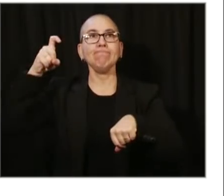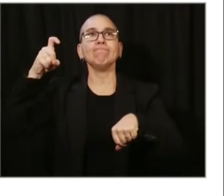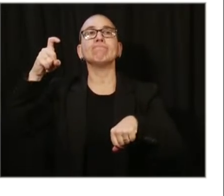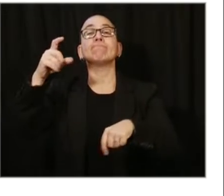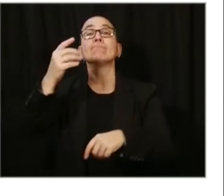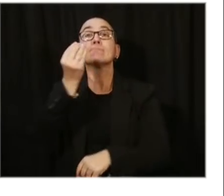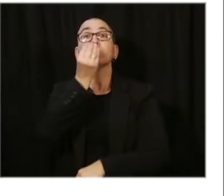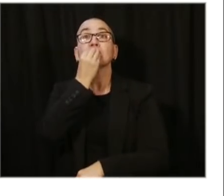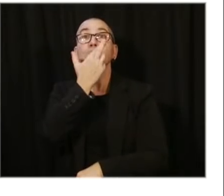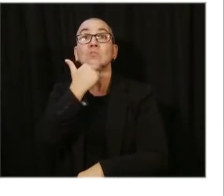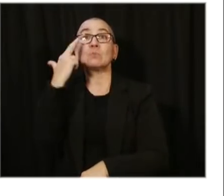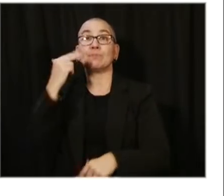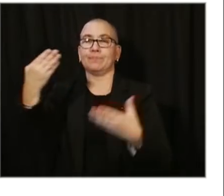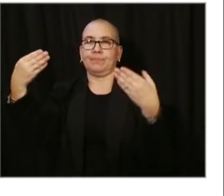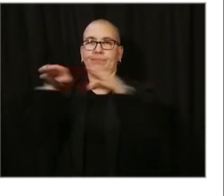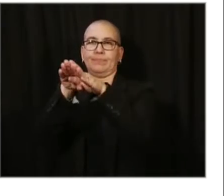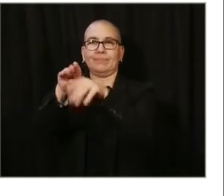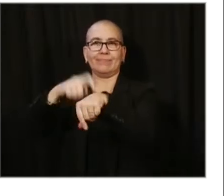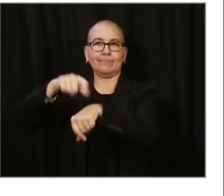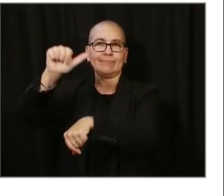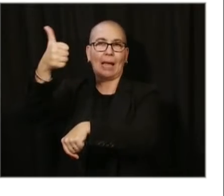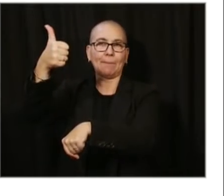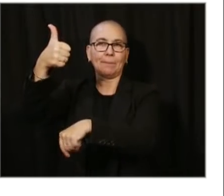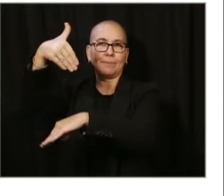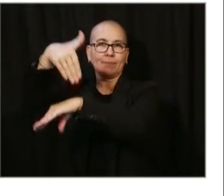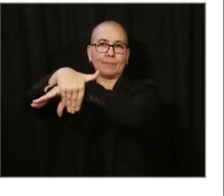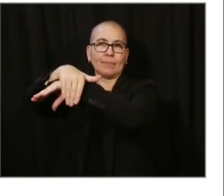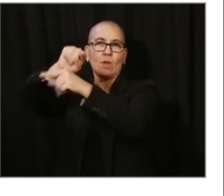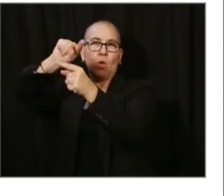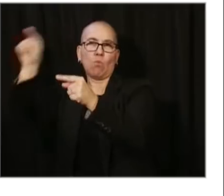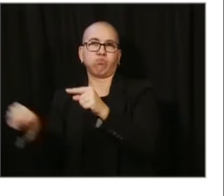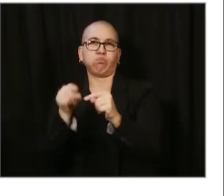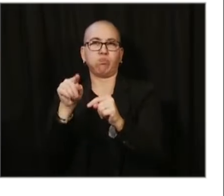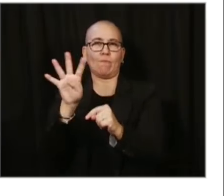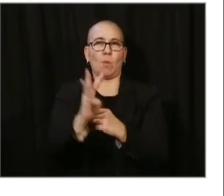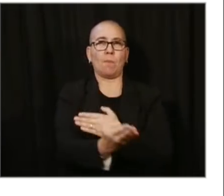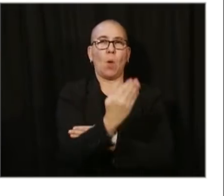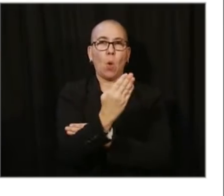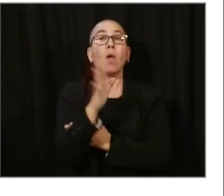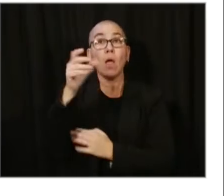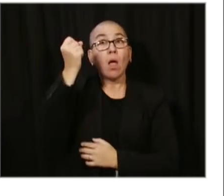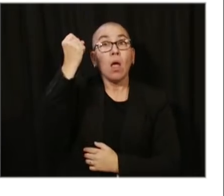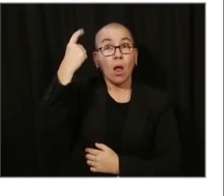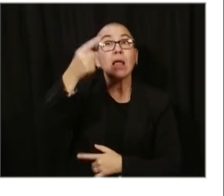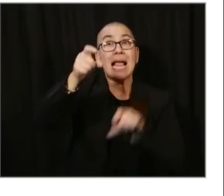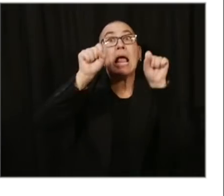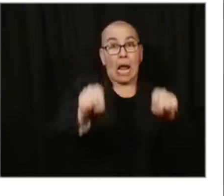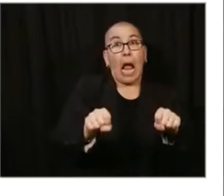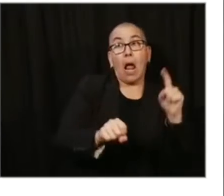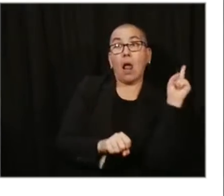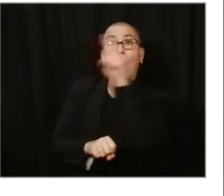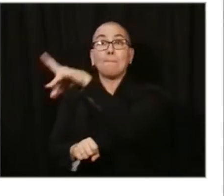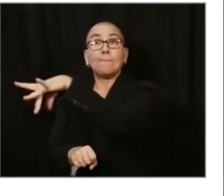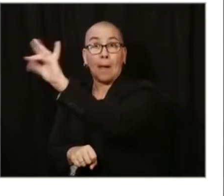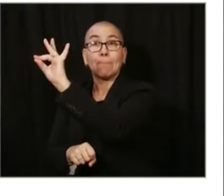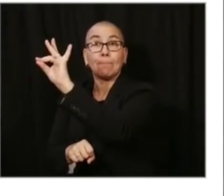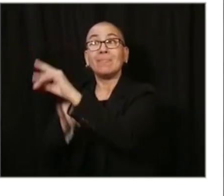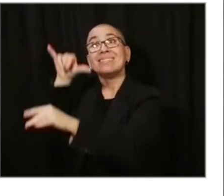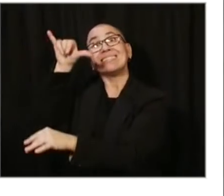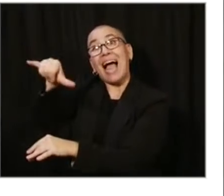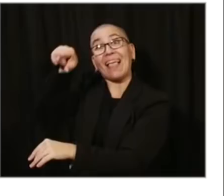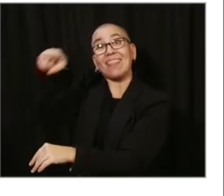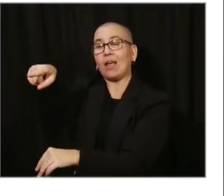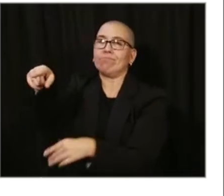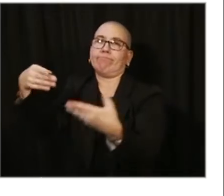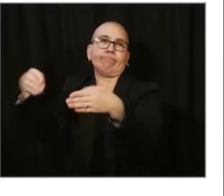takeout. And I'm just going to say, our hospitality industry has done more than anybody should have ever asked of them. And they have done it